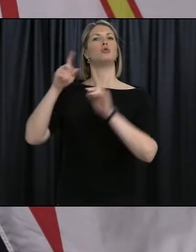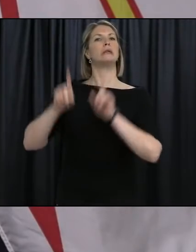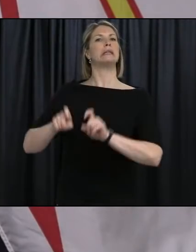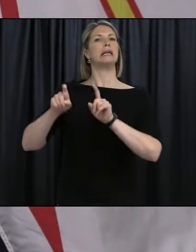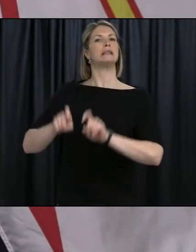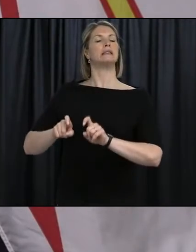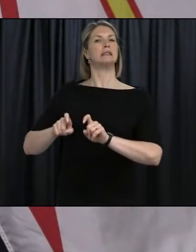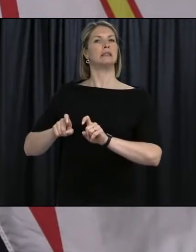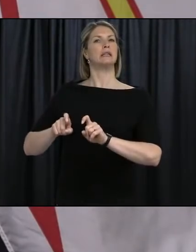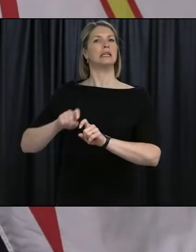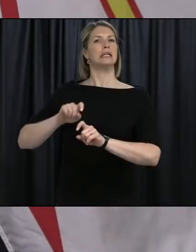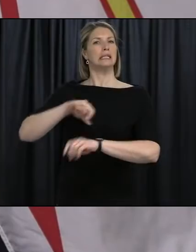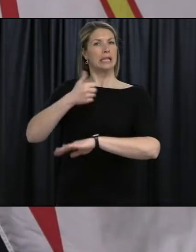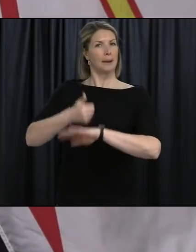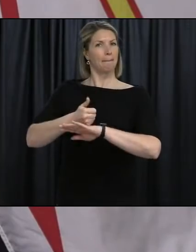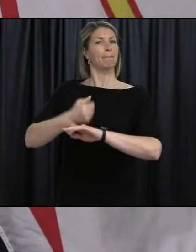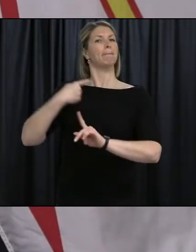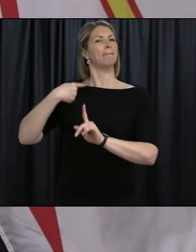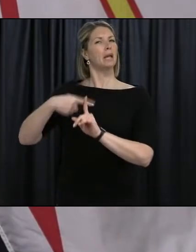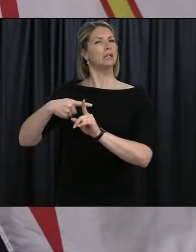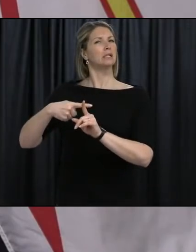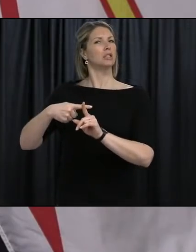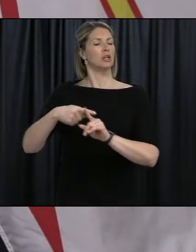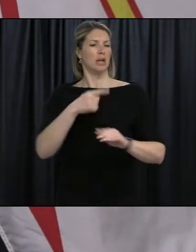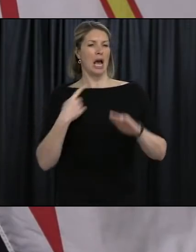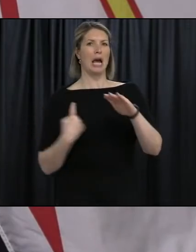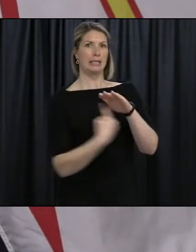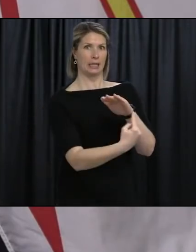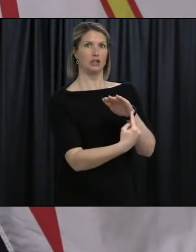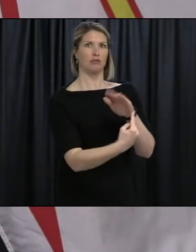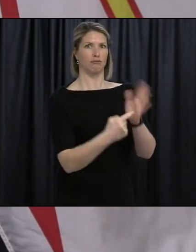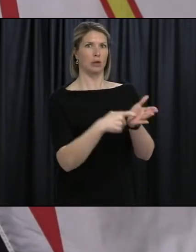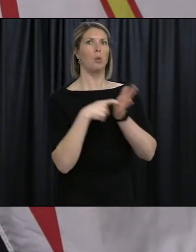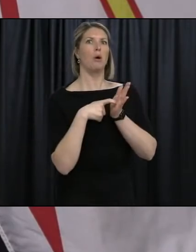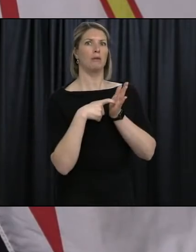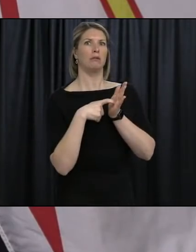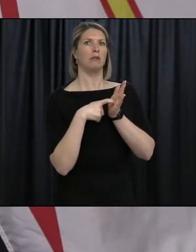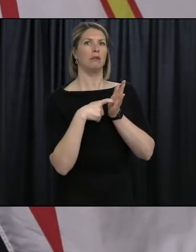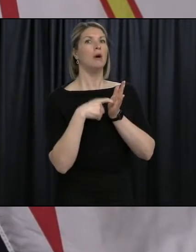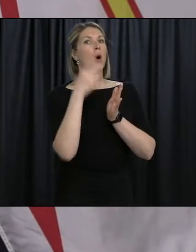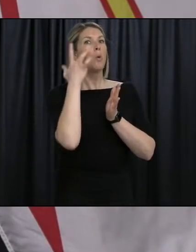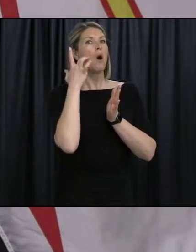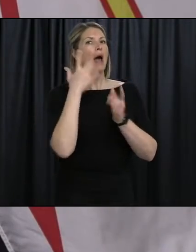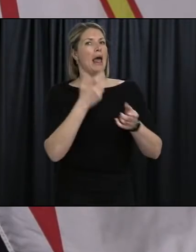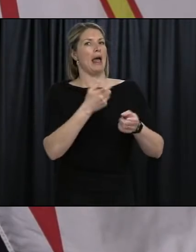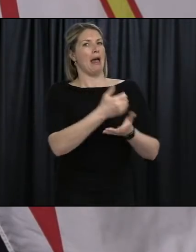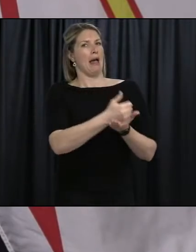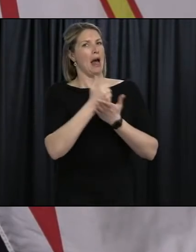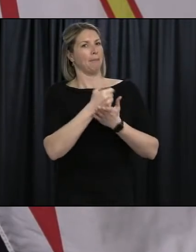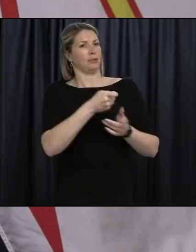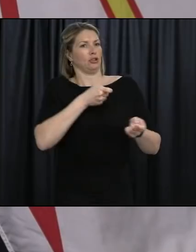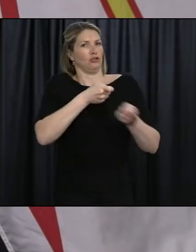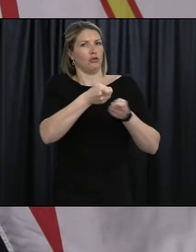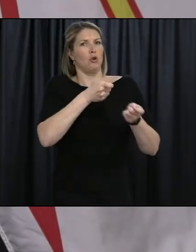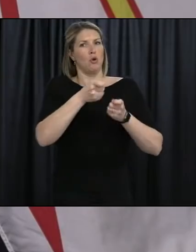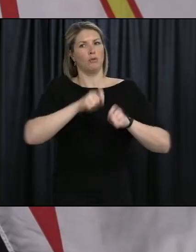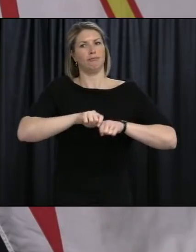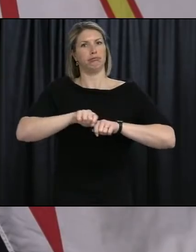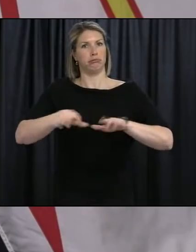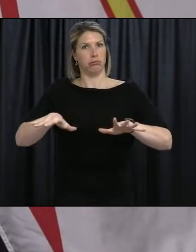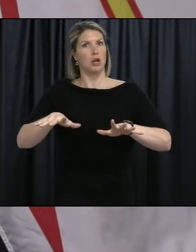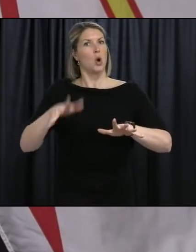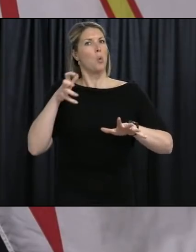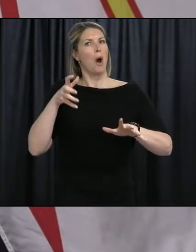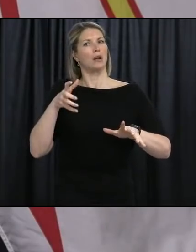self-isolation requirements for essential workers to further reduce the risk of COVID-19 spread while allowing these critical services to